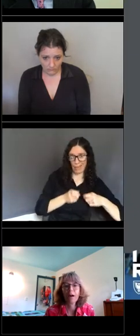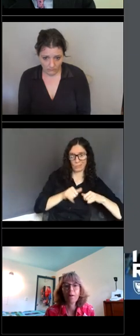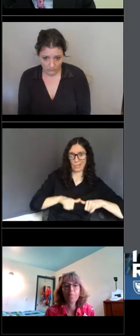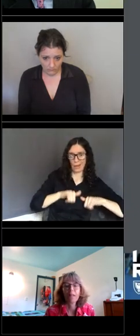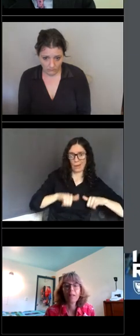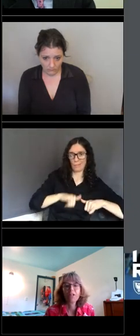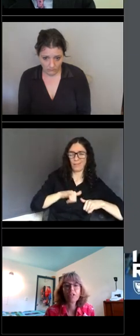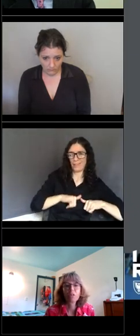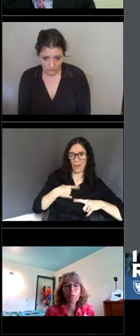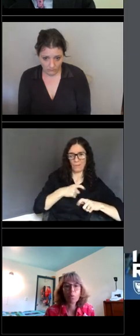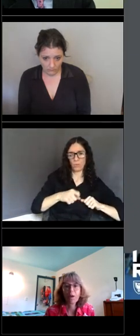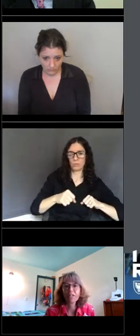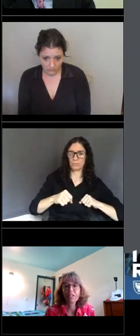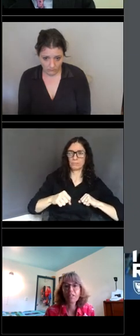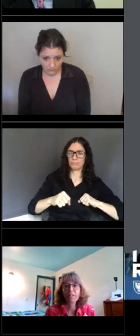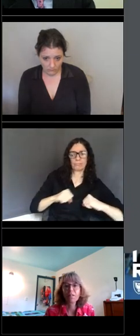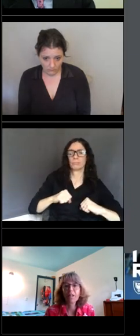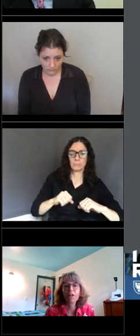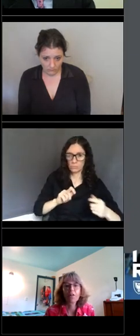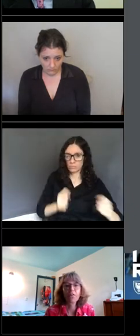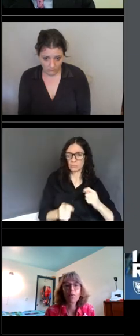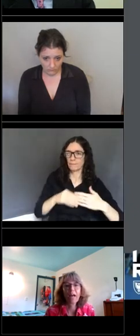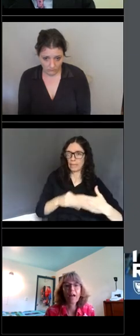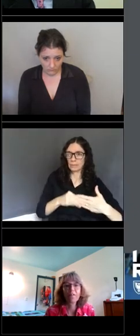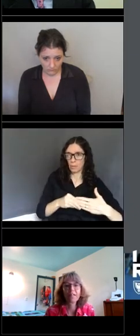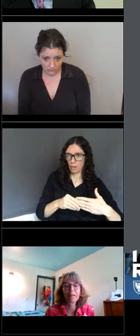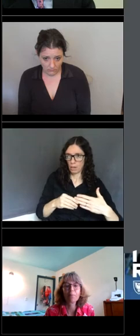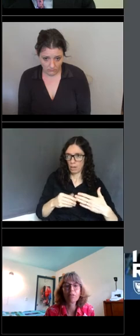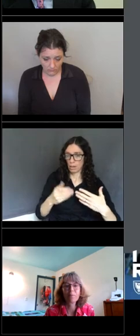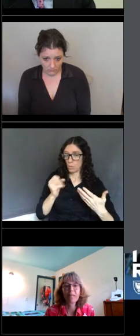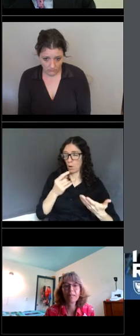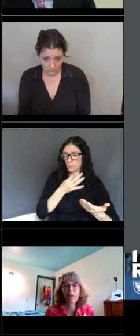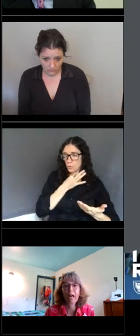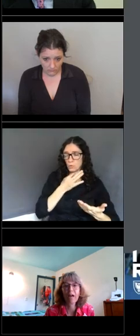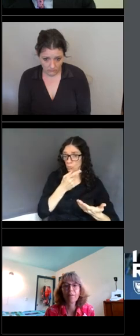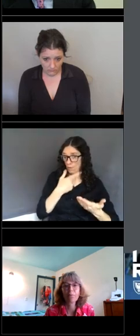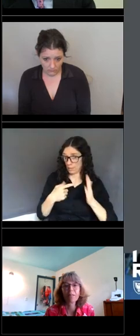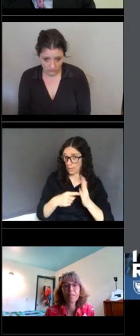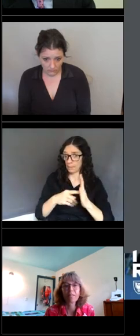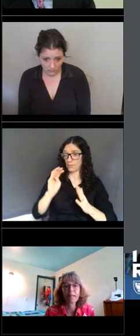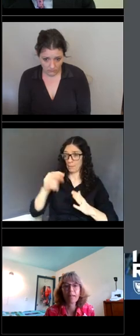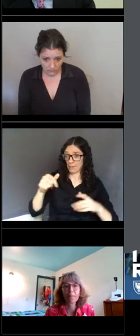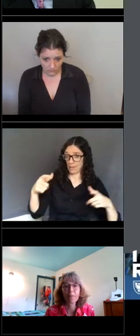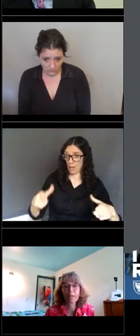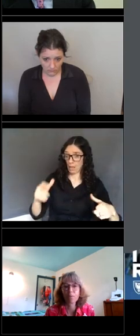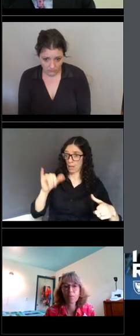adaptive. Just wanting to hear if you have examples of MPAs who have implemented dynamic